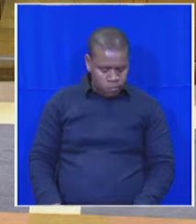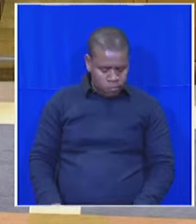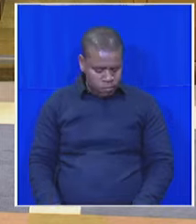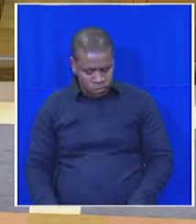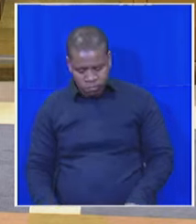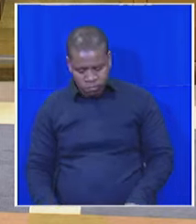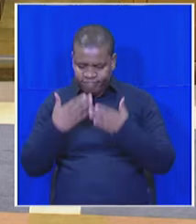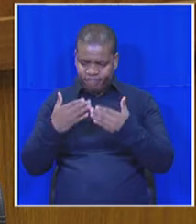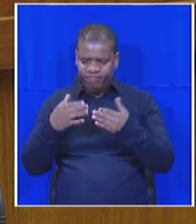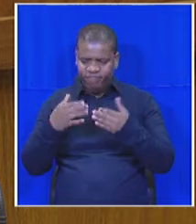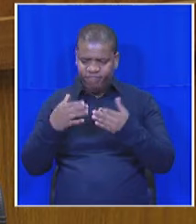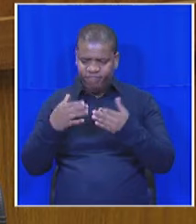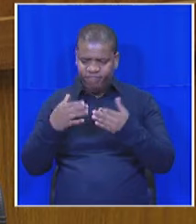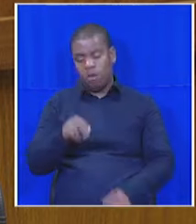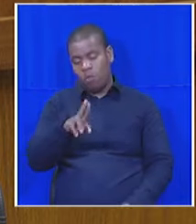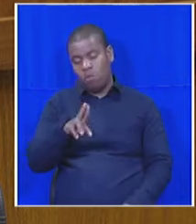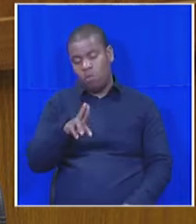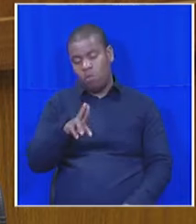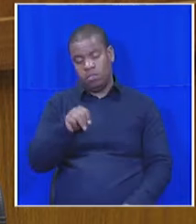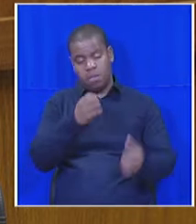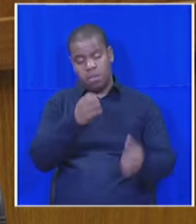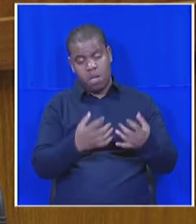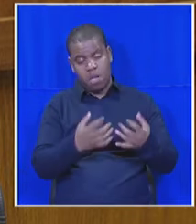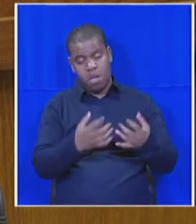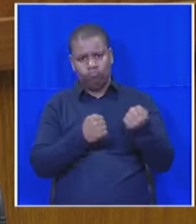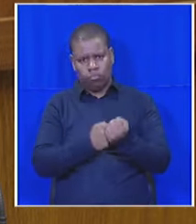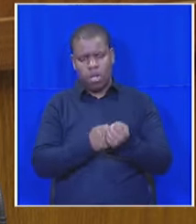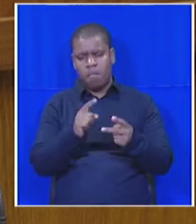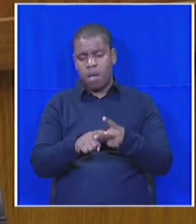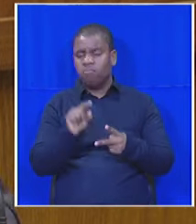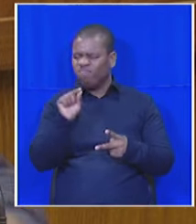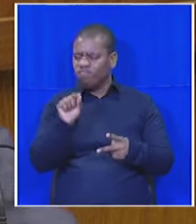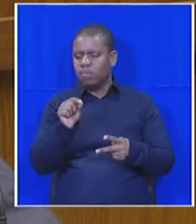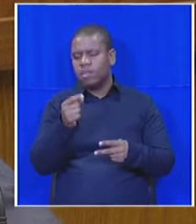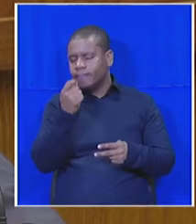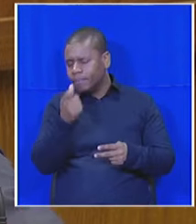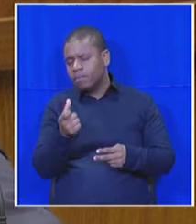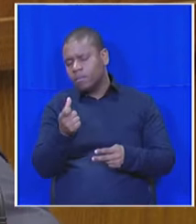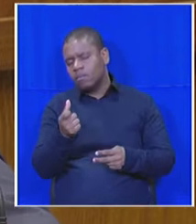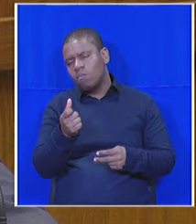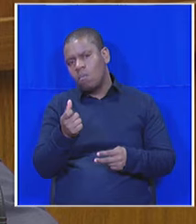Thank you, Chair. The UDM does support this budget, but there are red lights flickering.